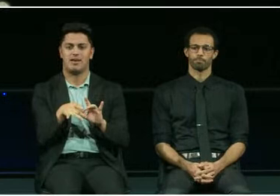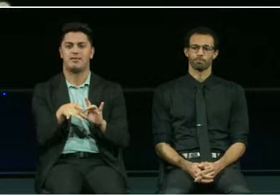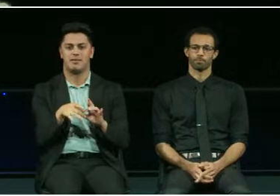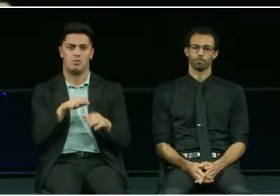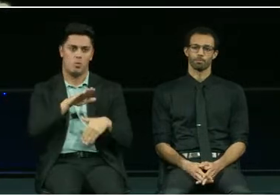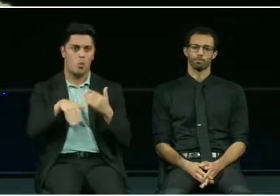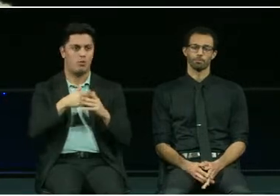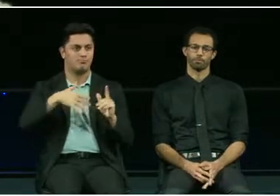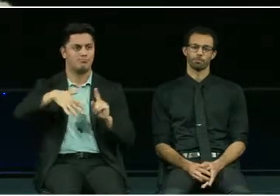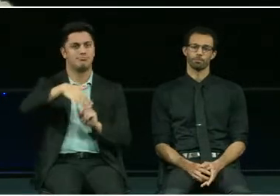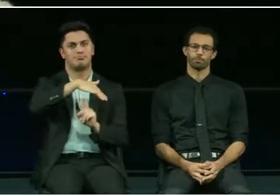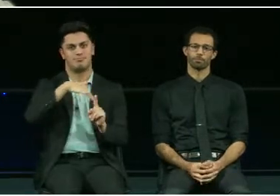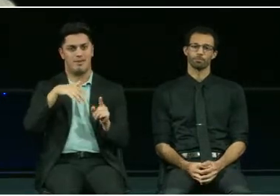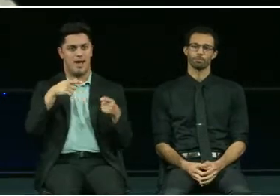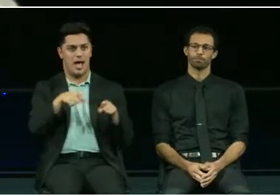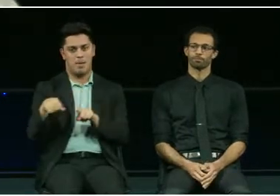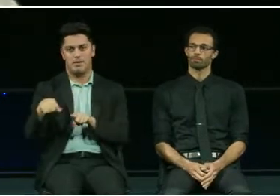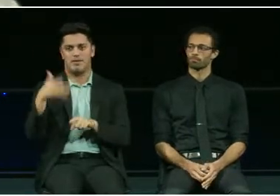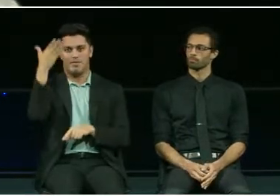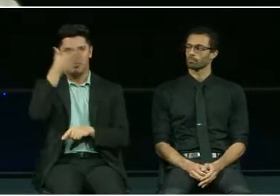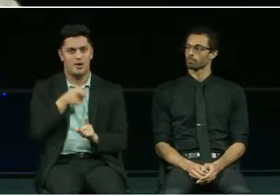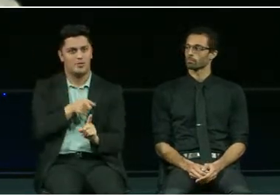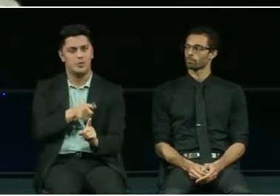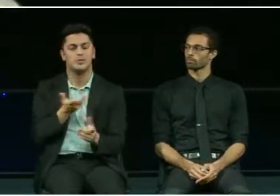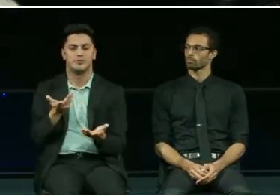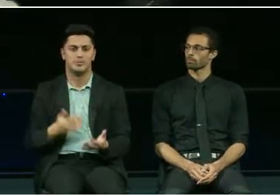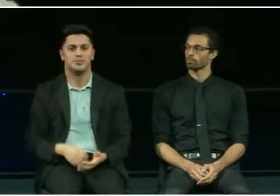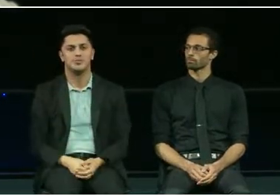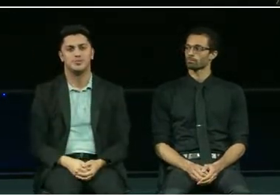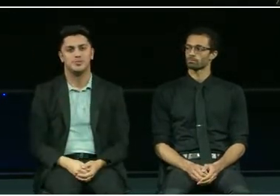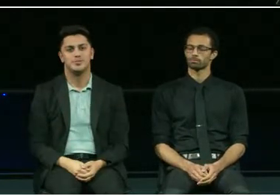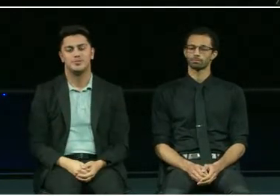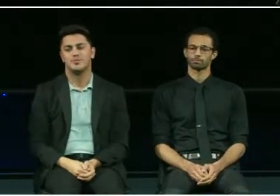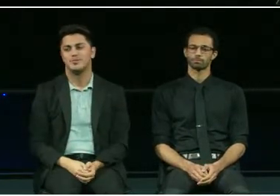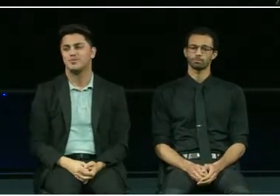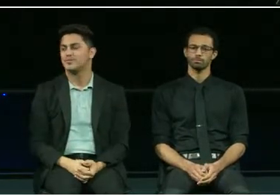ecosystem happen in front of your eyes. So, yeah.